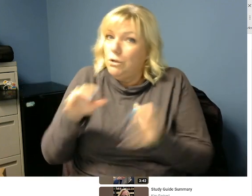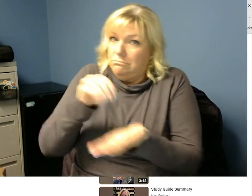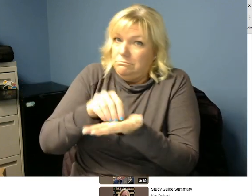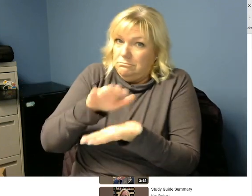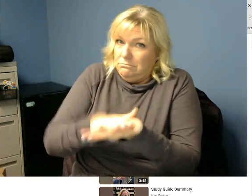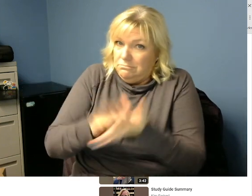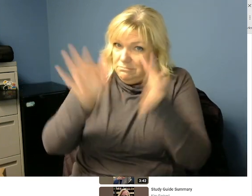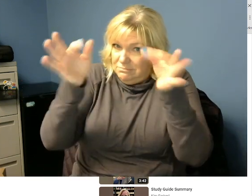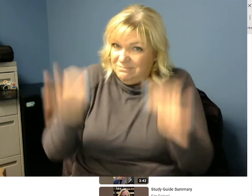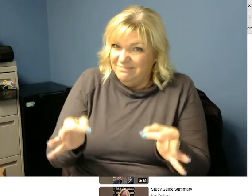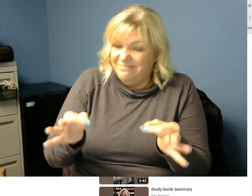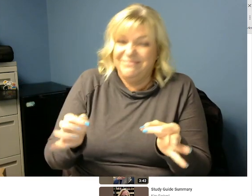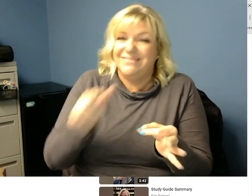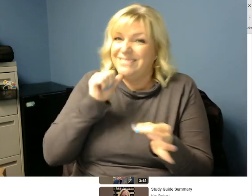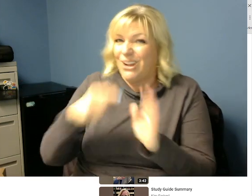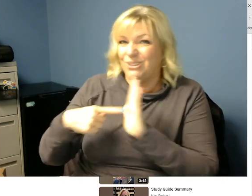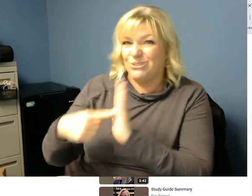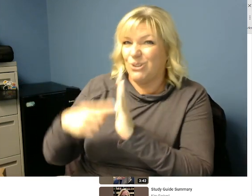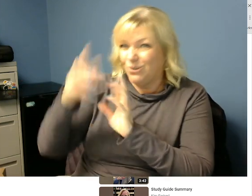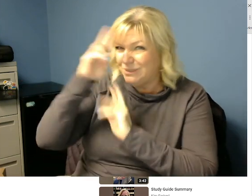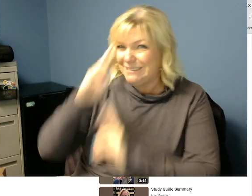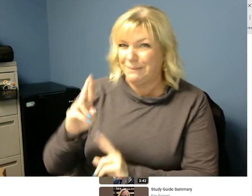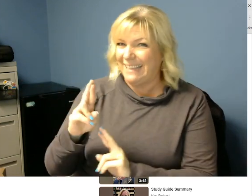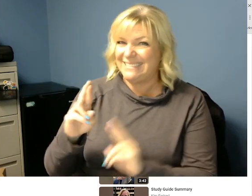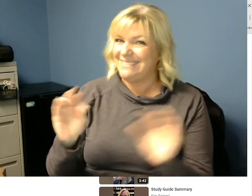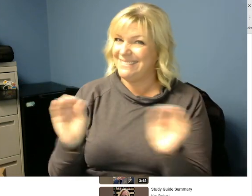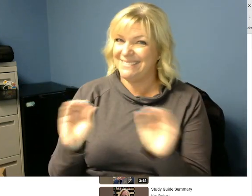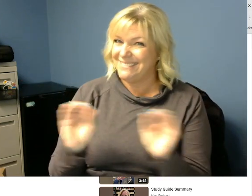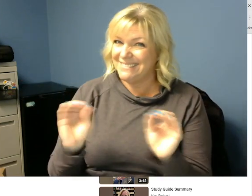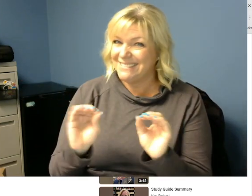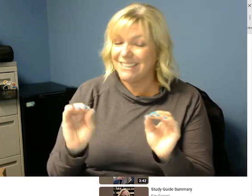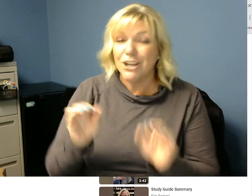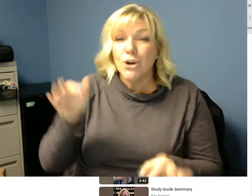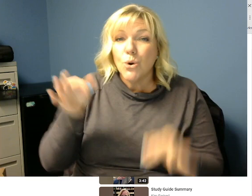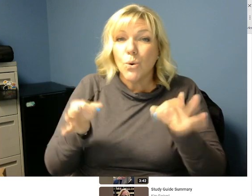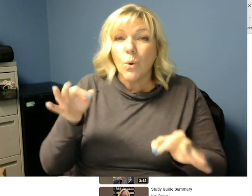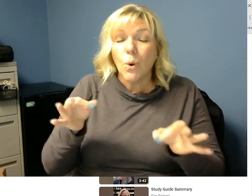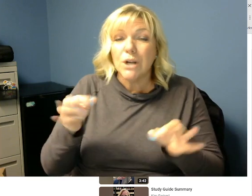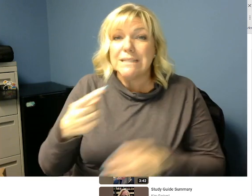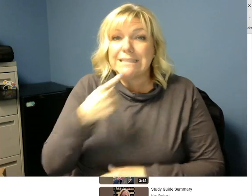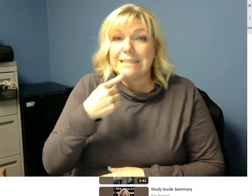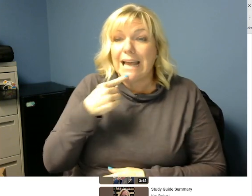is not respectful in that the court decides that Hall